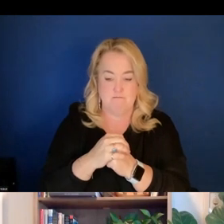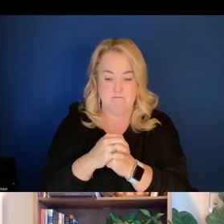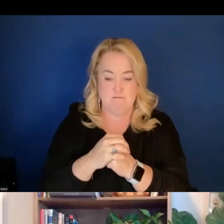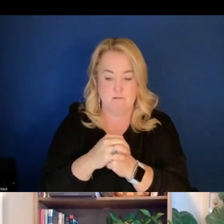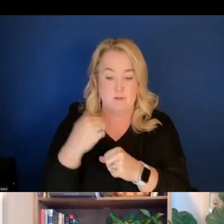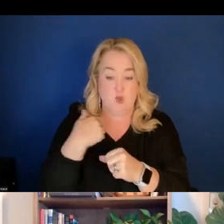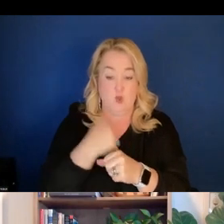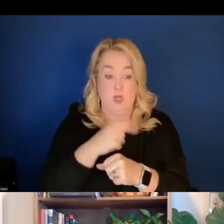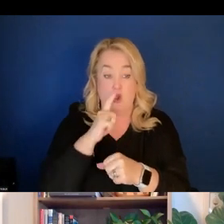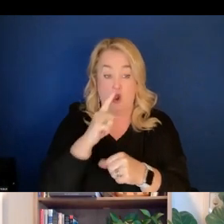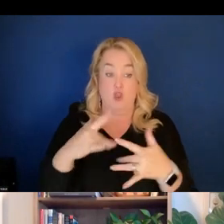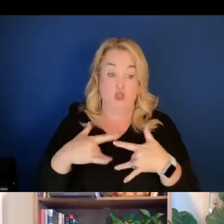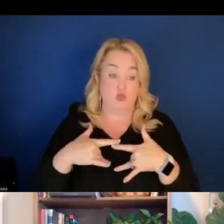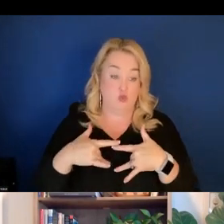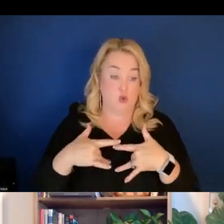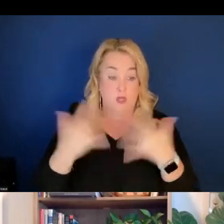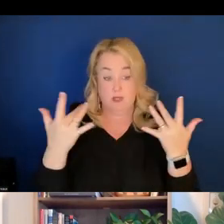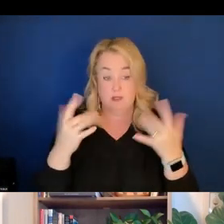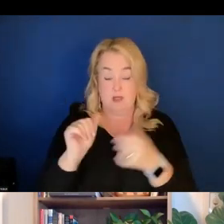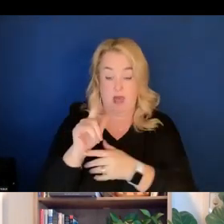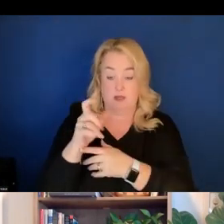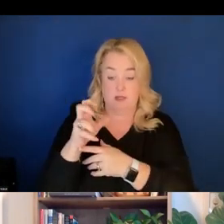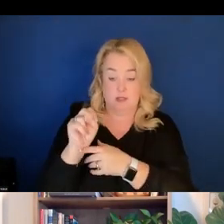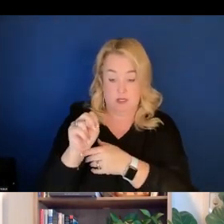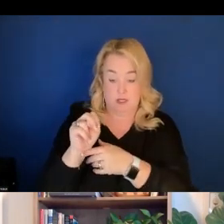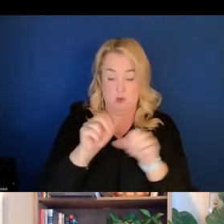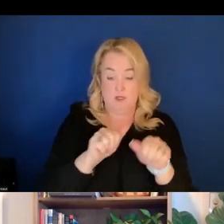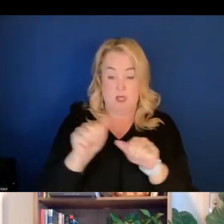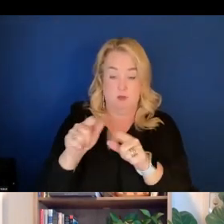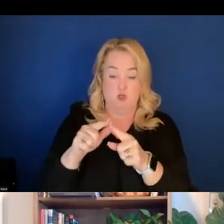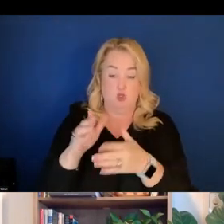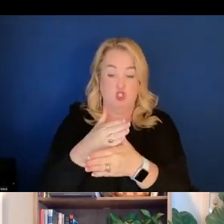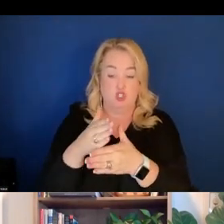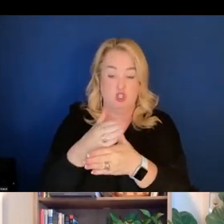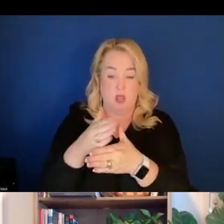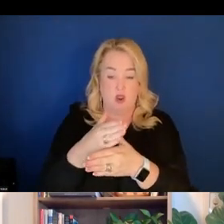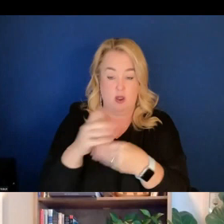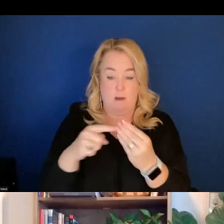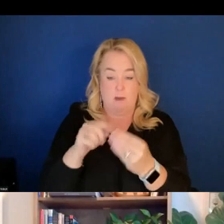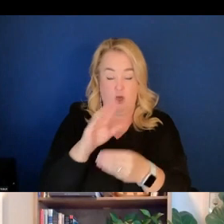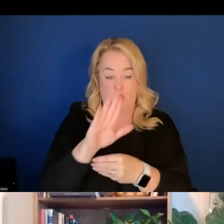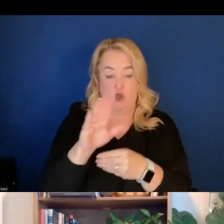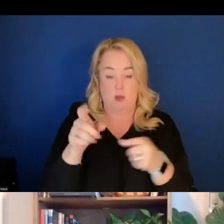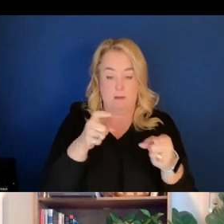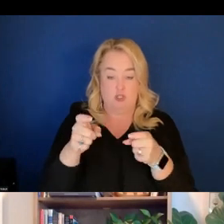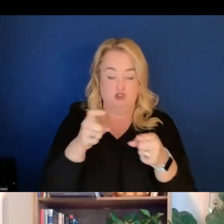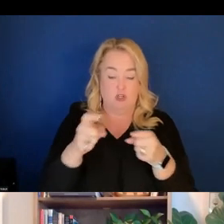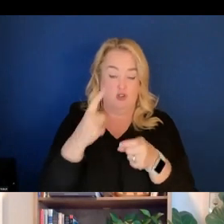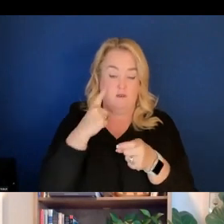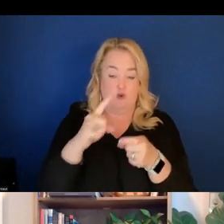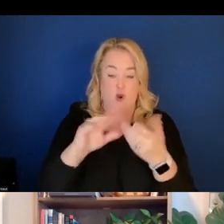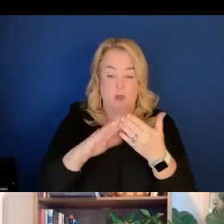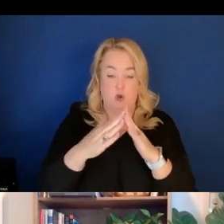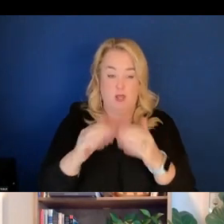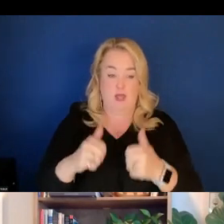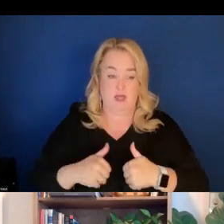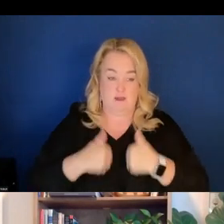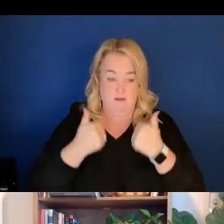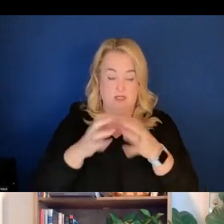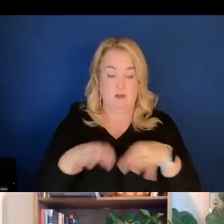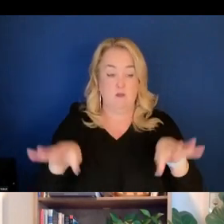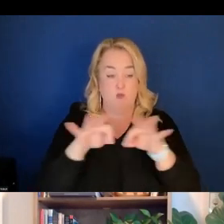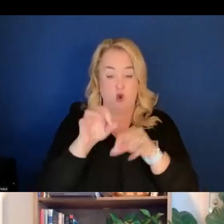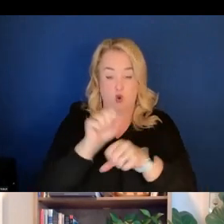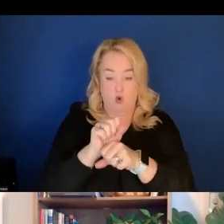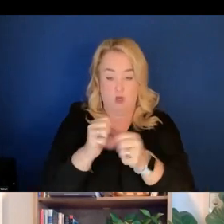We are thrilled that Allison Barkoff was able to share more about the Administration for Community Living's important work